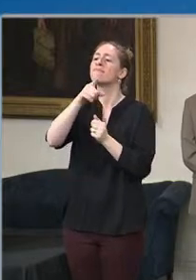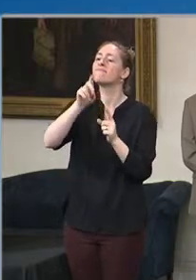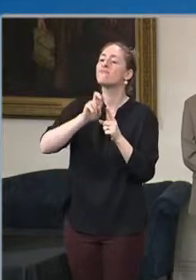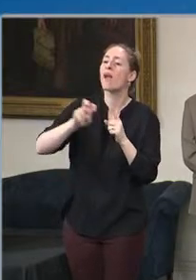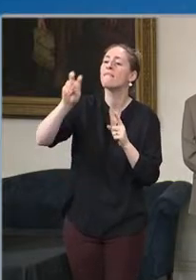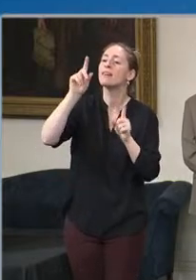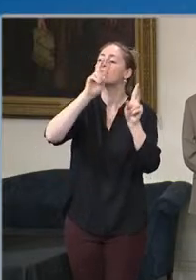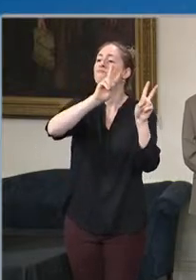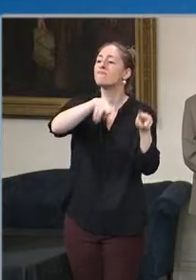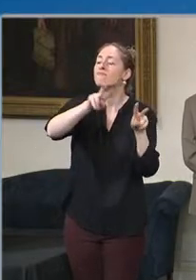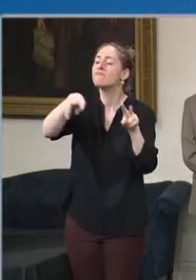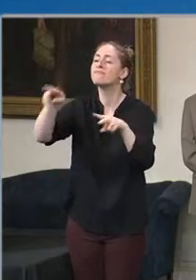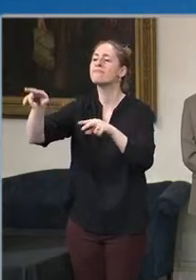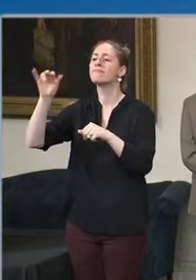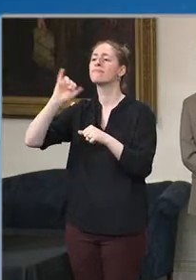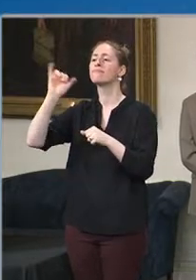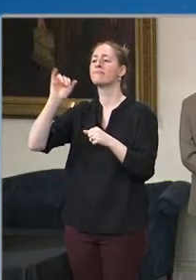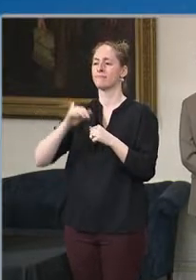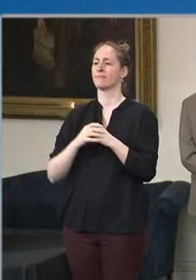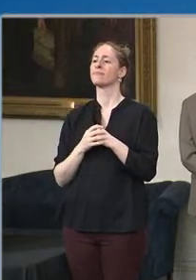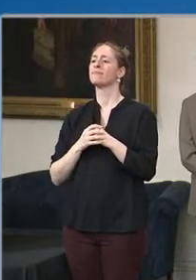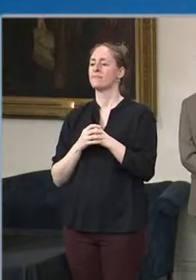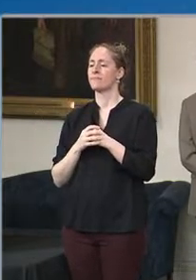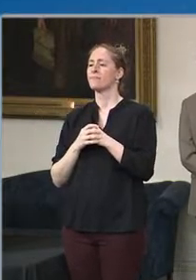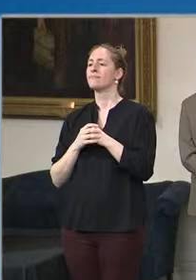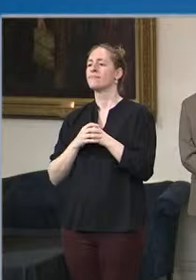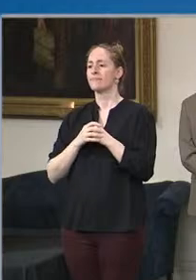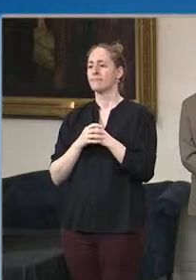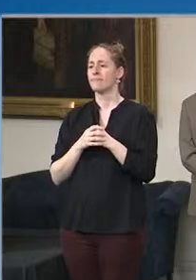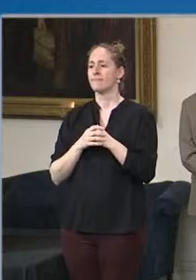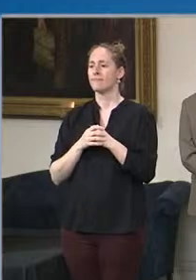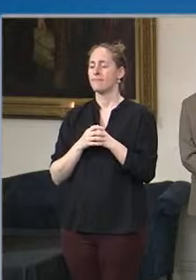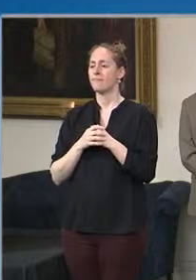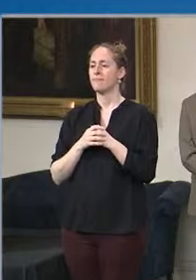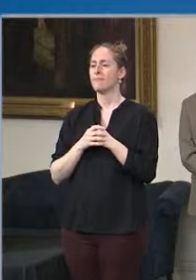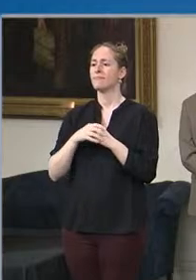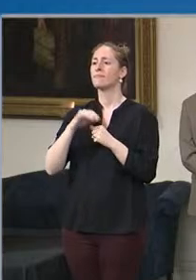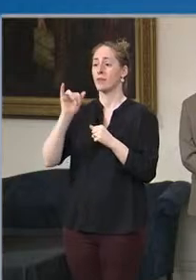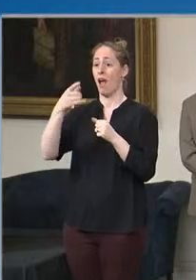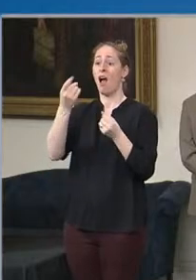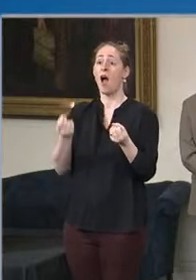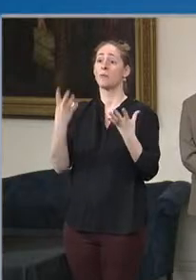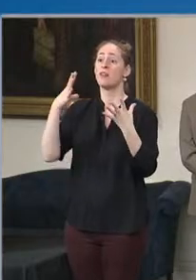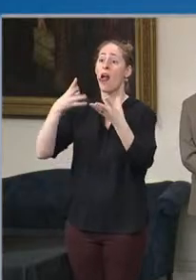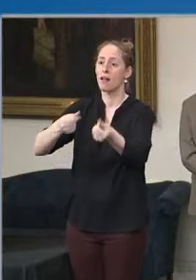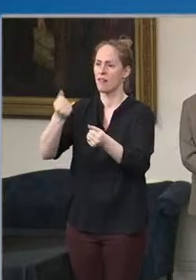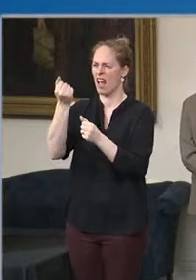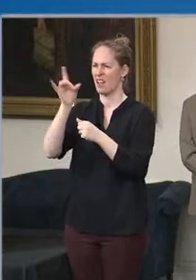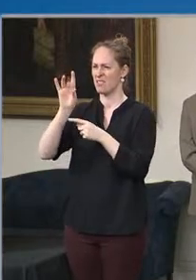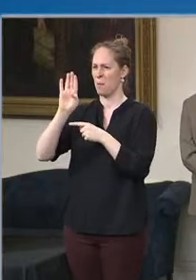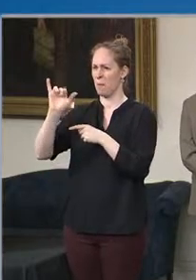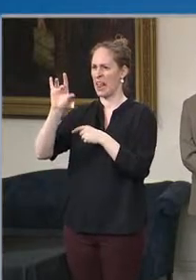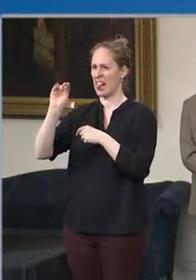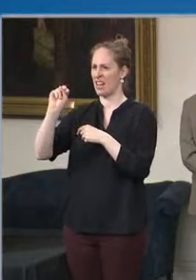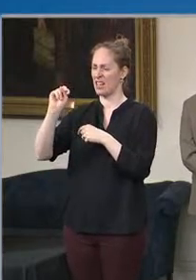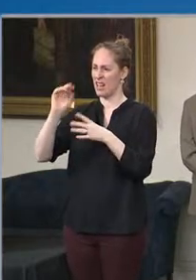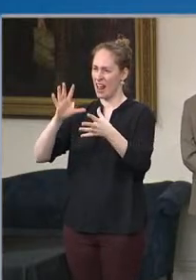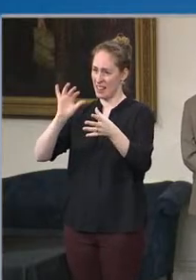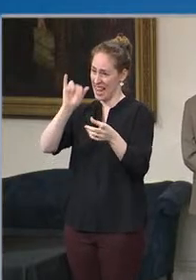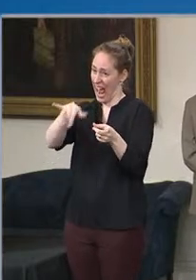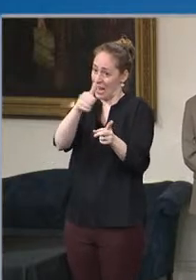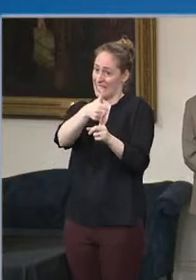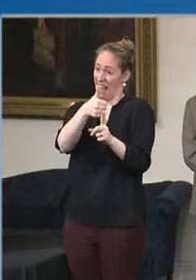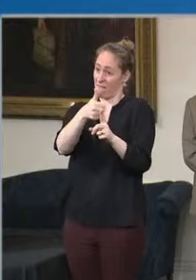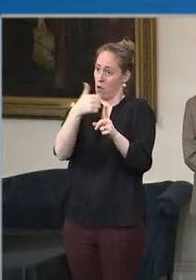the state. Tourism is an $18 billion industry in a good year. They've been hit hard, but